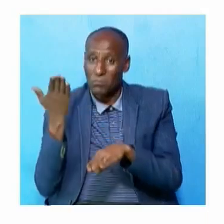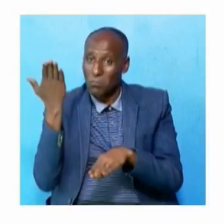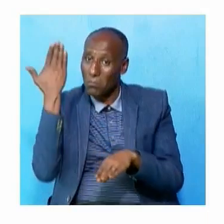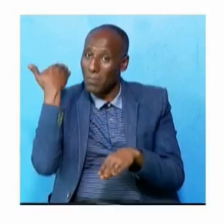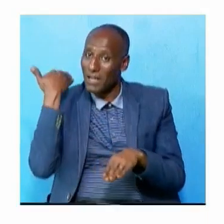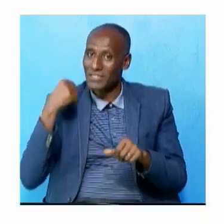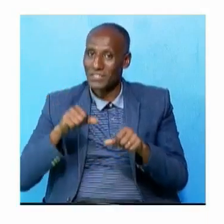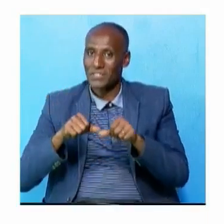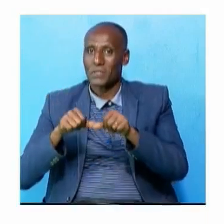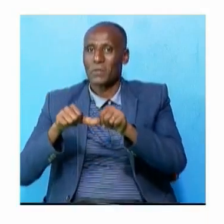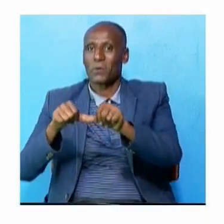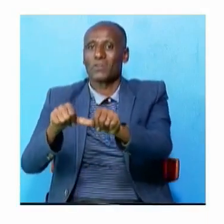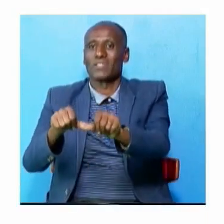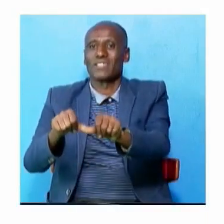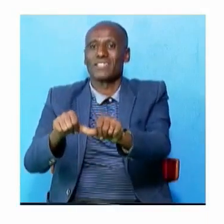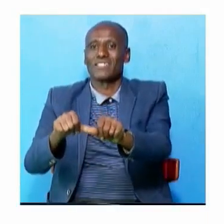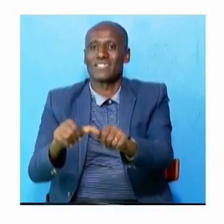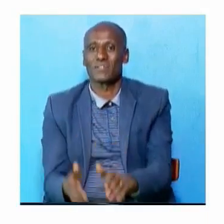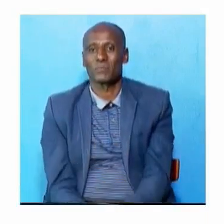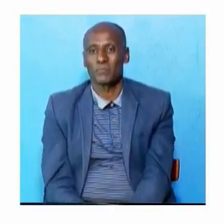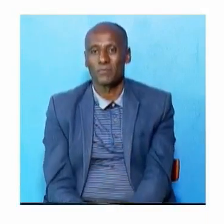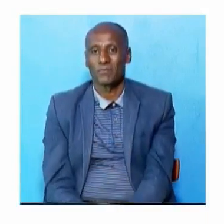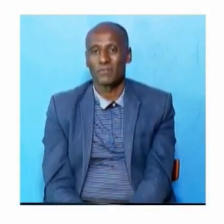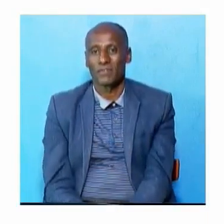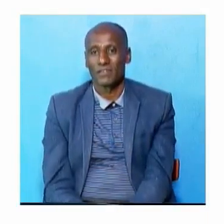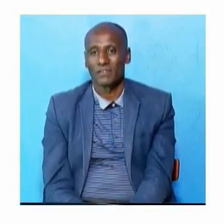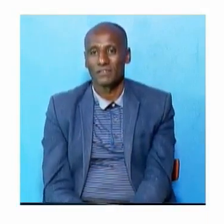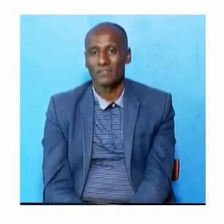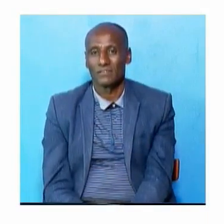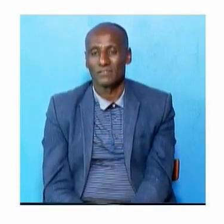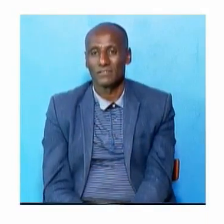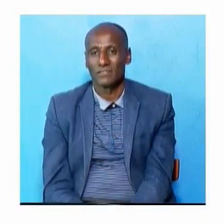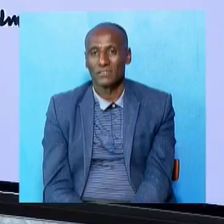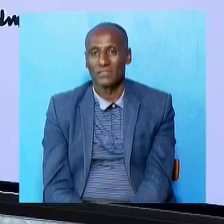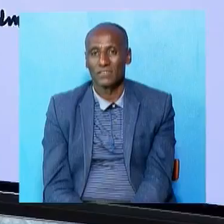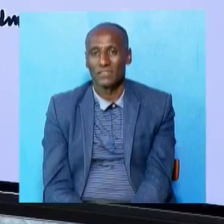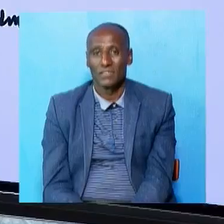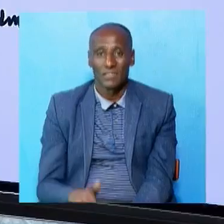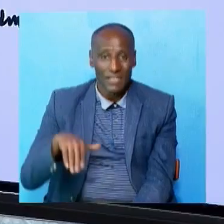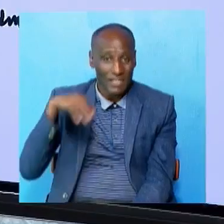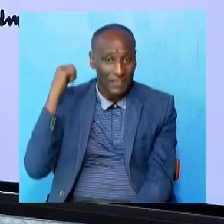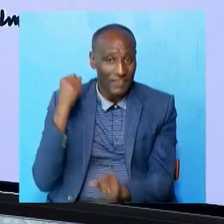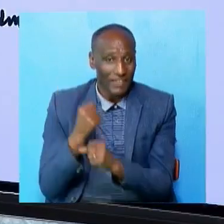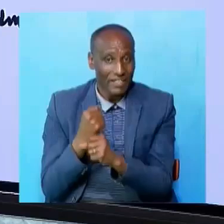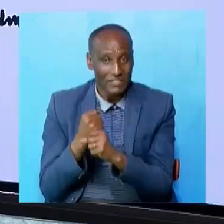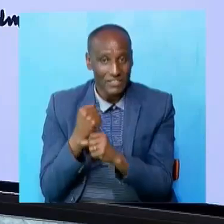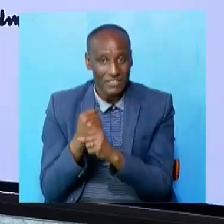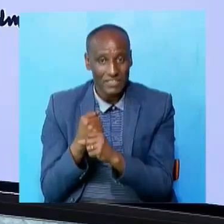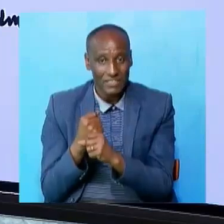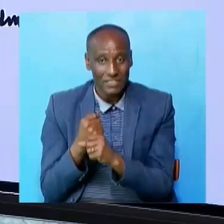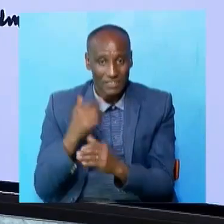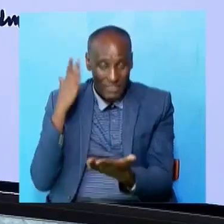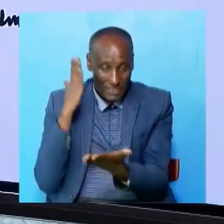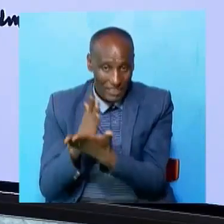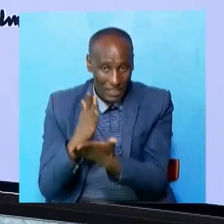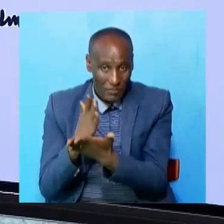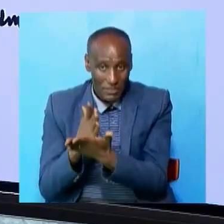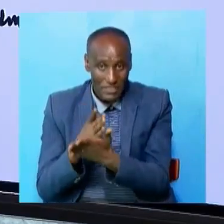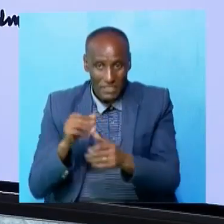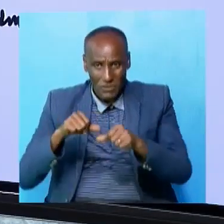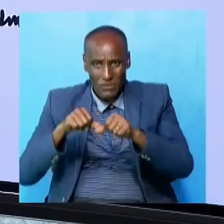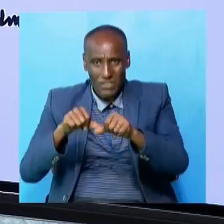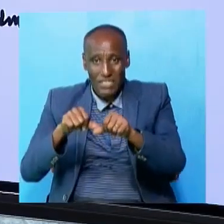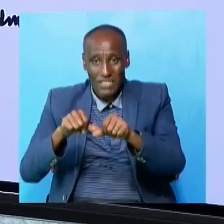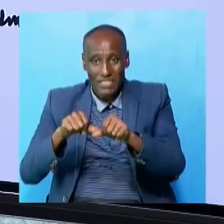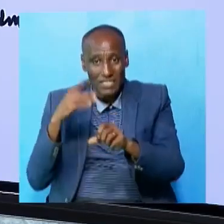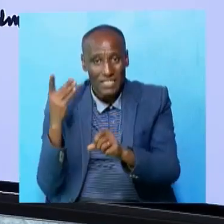continuous. Right? Okay. Then another action interrupted this continuous